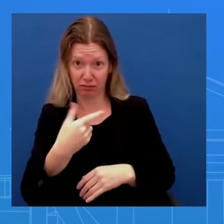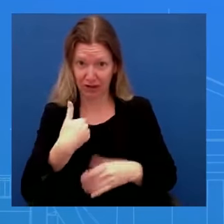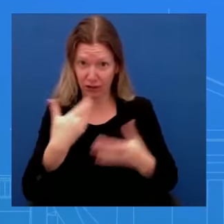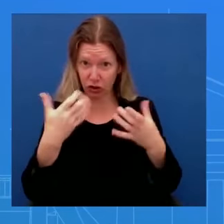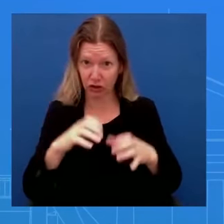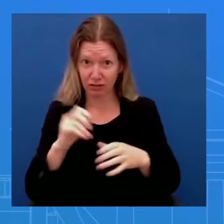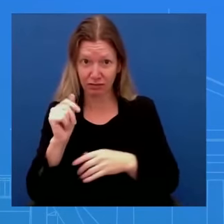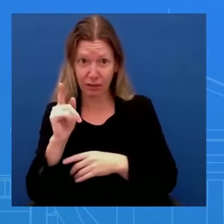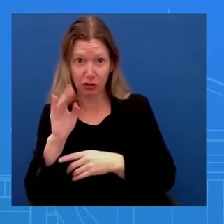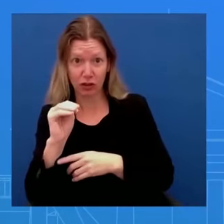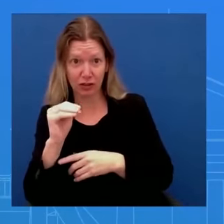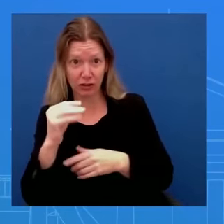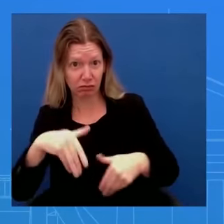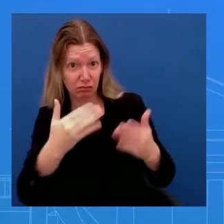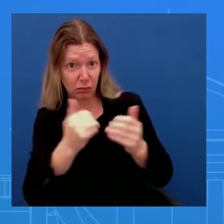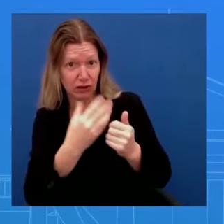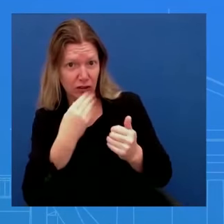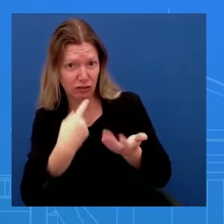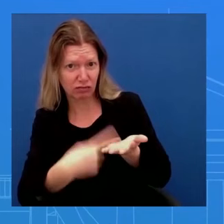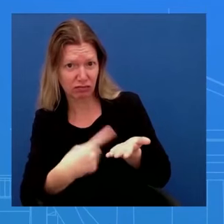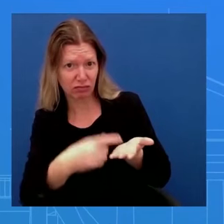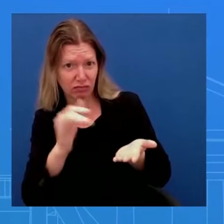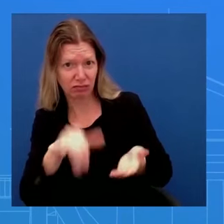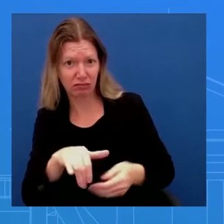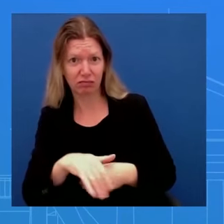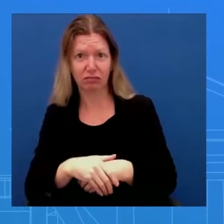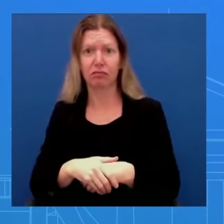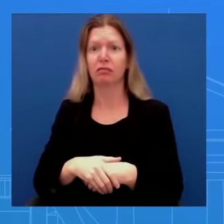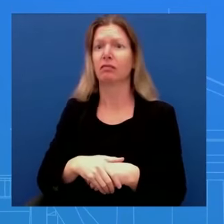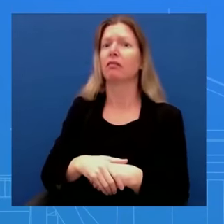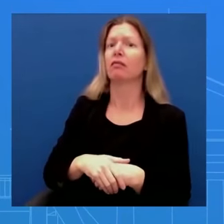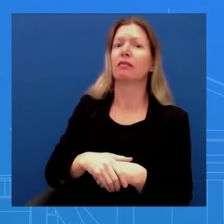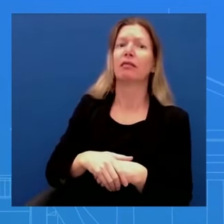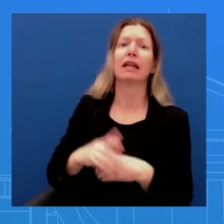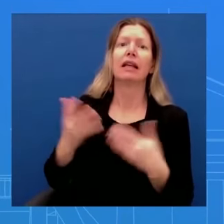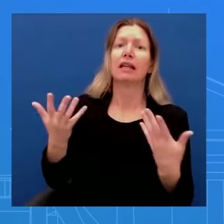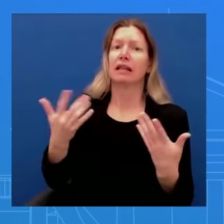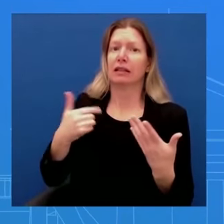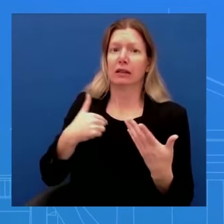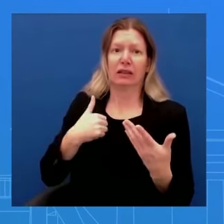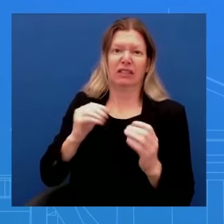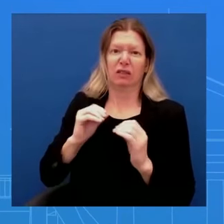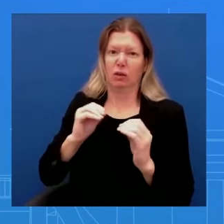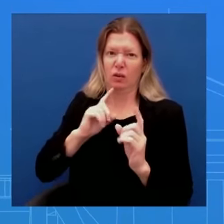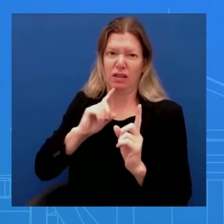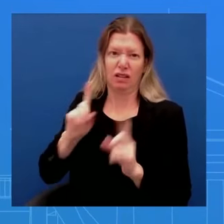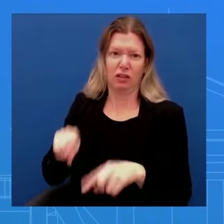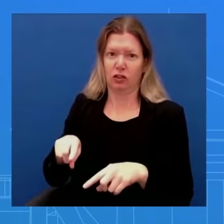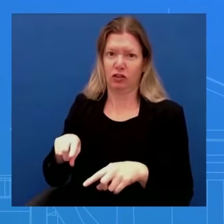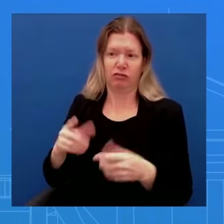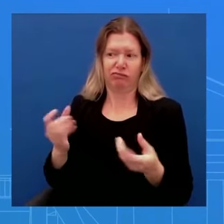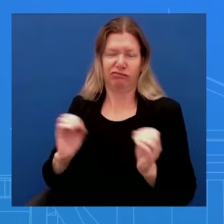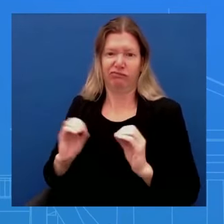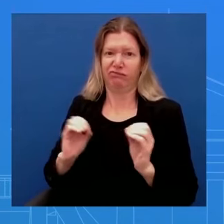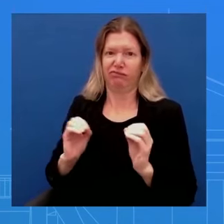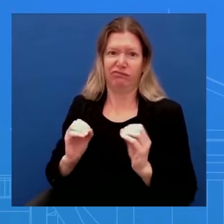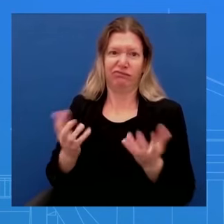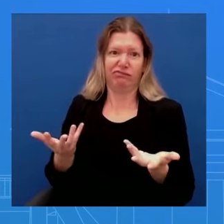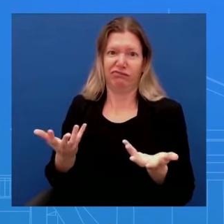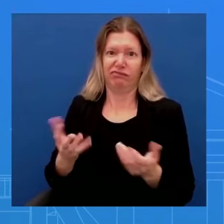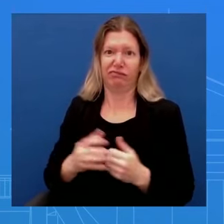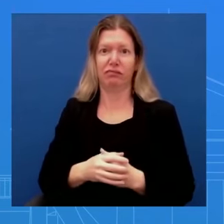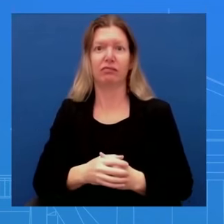that? We're making a good faith effort to try to get a better answer to you on that. I just don't have it right now. Thanks, Karine. Thanks, Admiral. You mentioned that Secretary